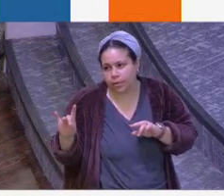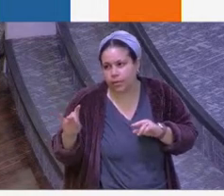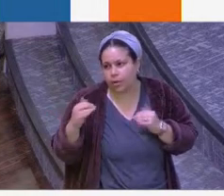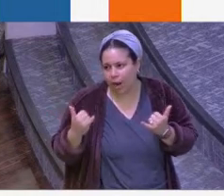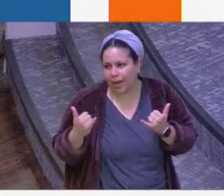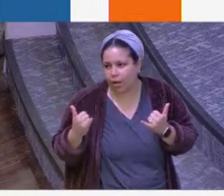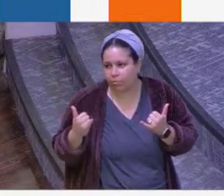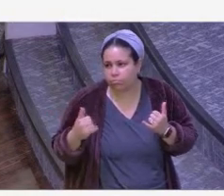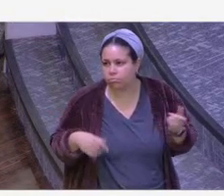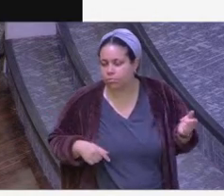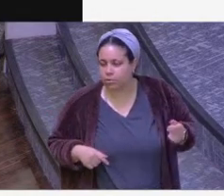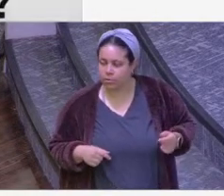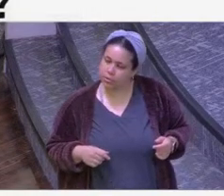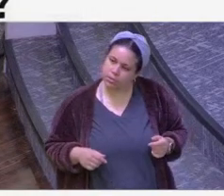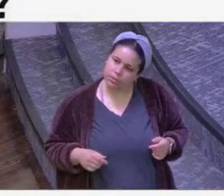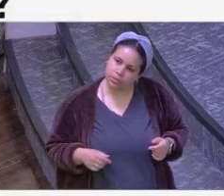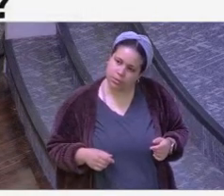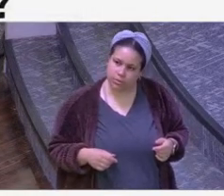at.